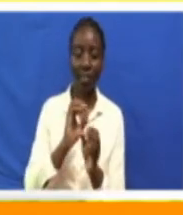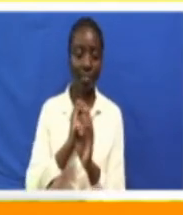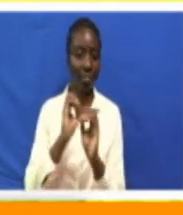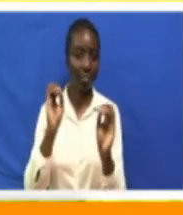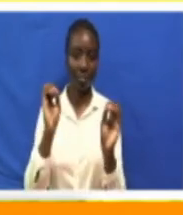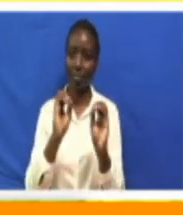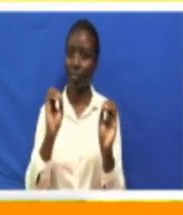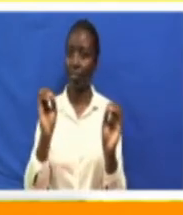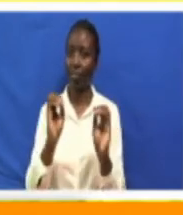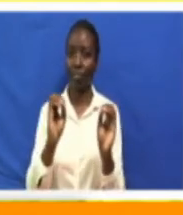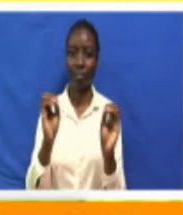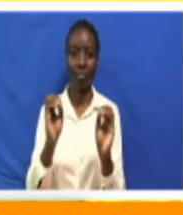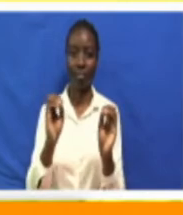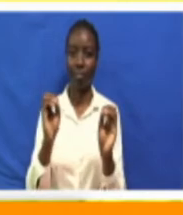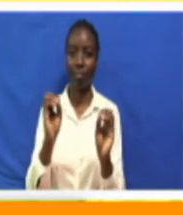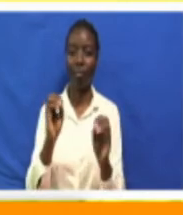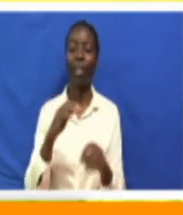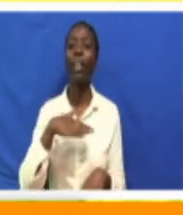foreign